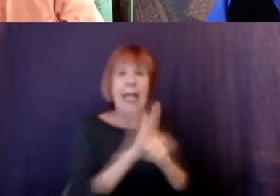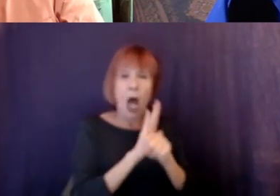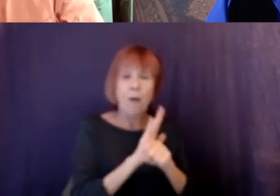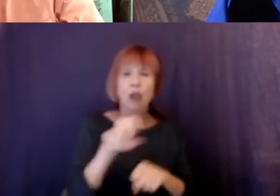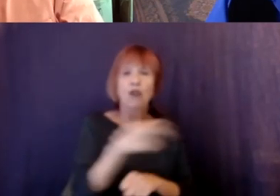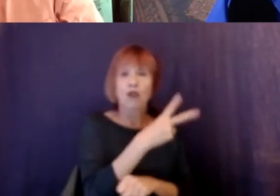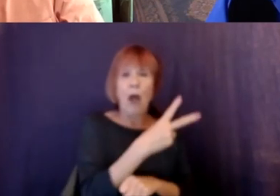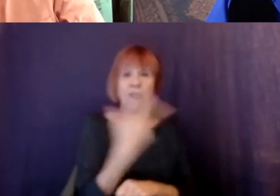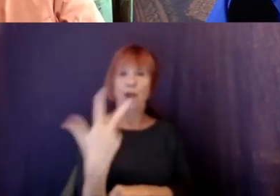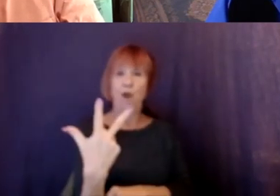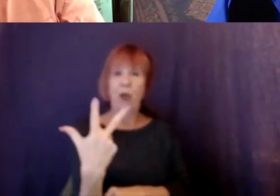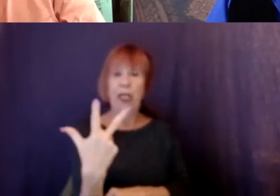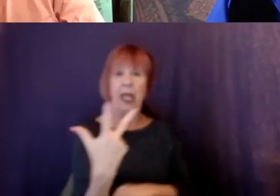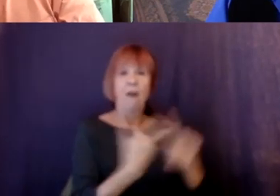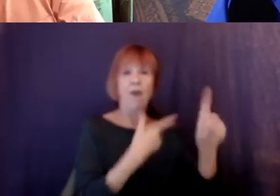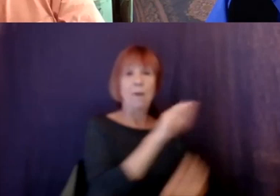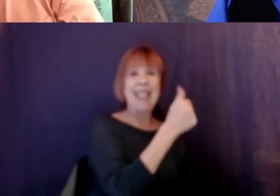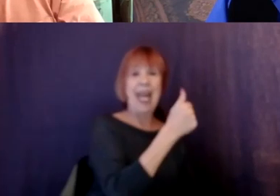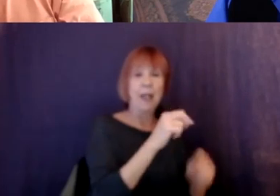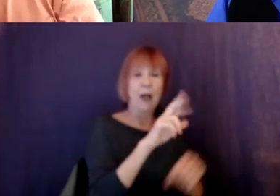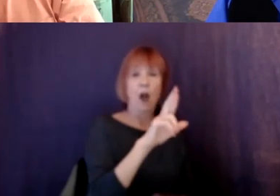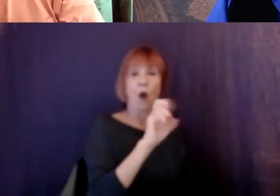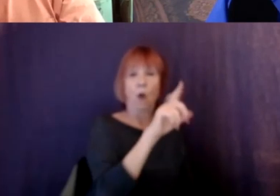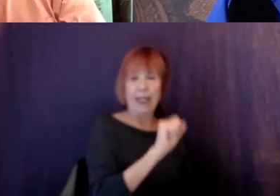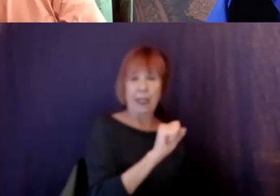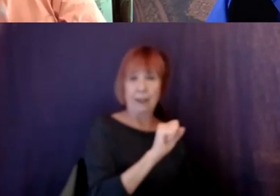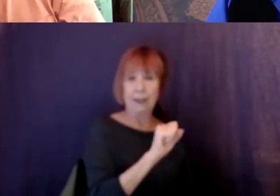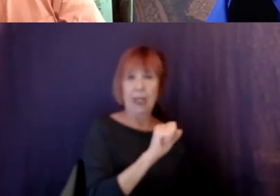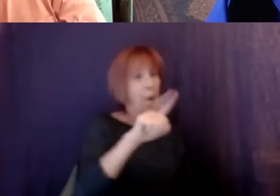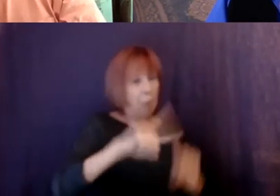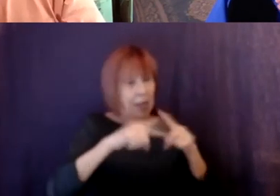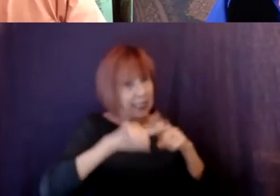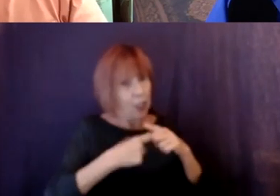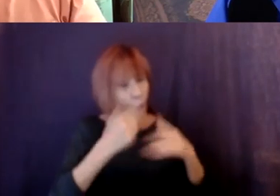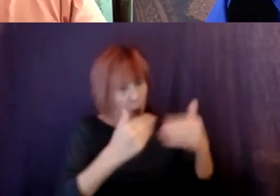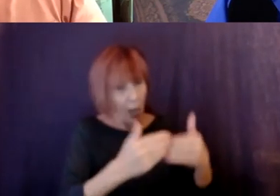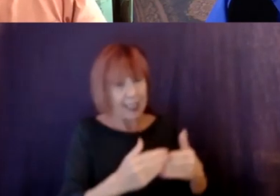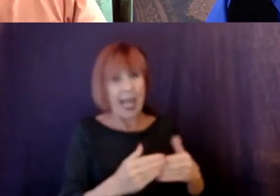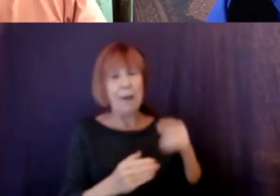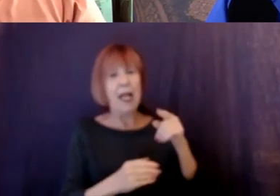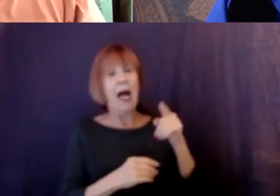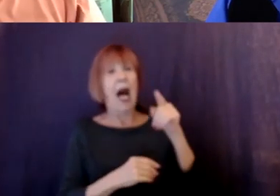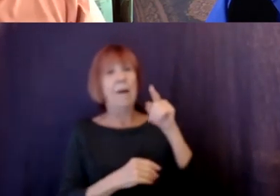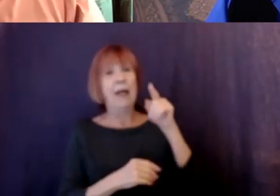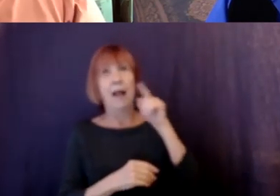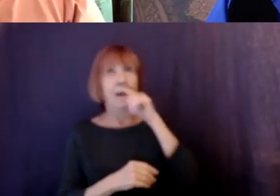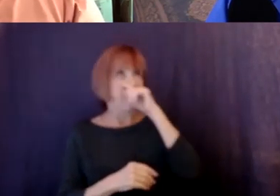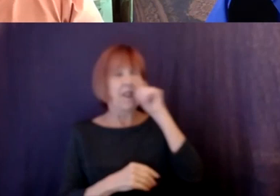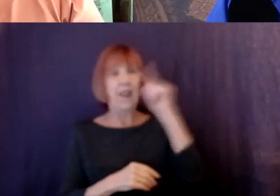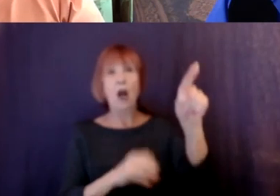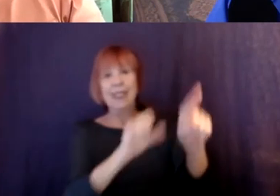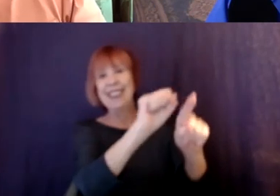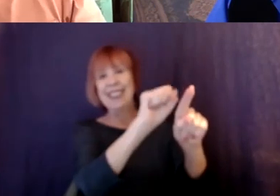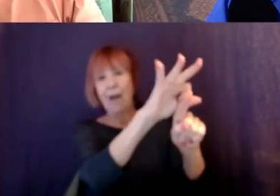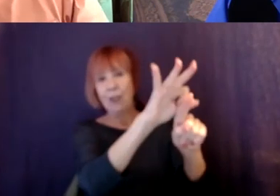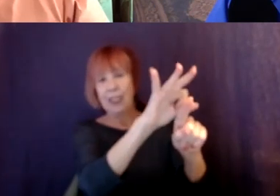the process. Howard lived in San Francisco. We're up in Berkeley and Oakland, yeah. And that they're doing all of this restoration